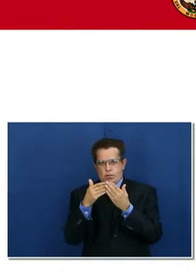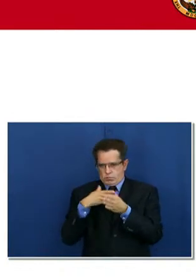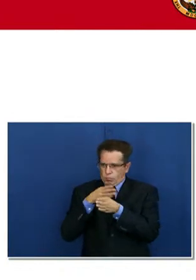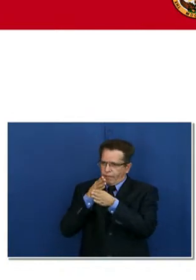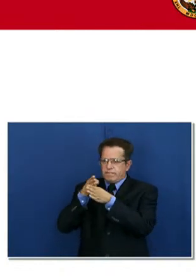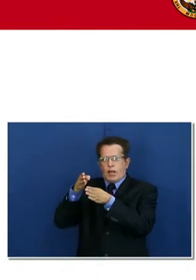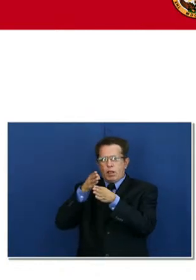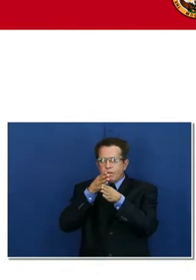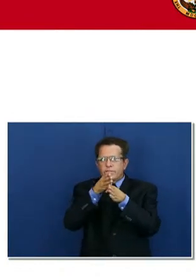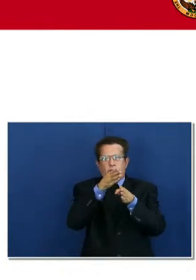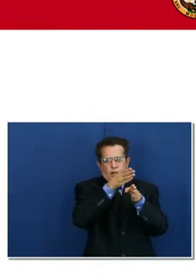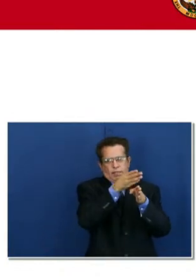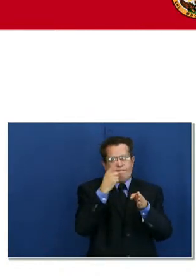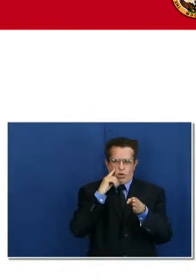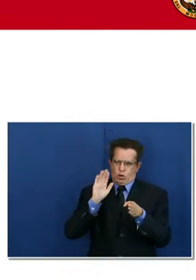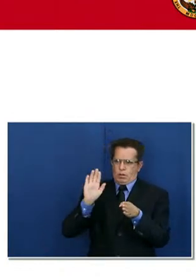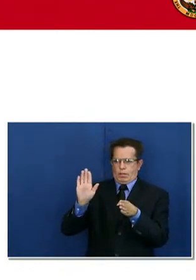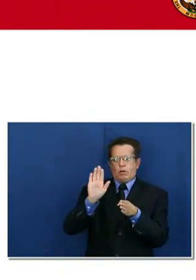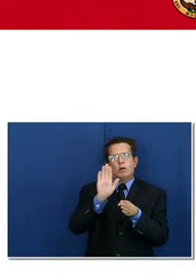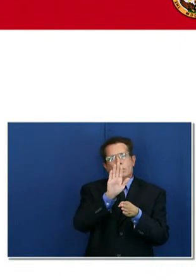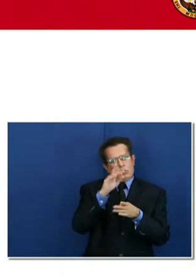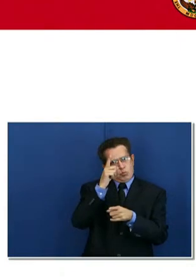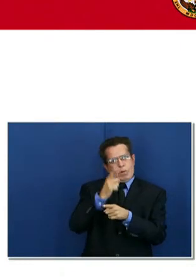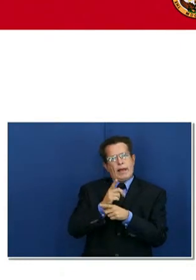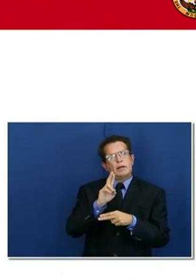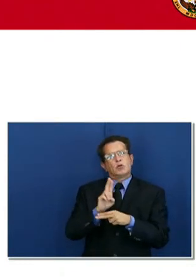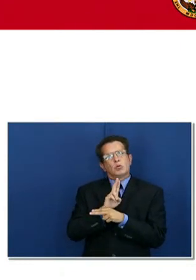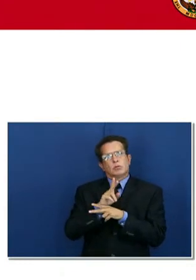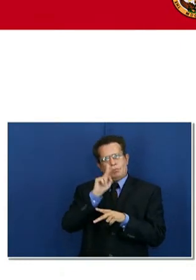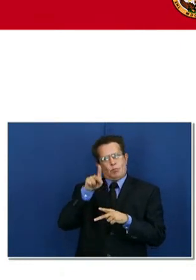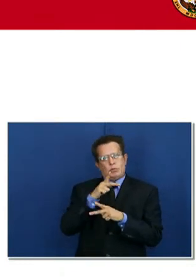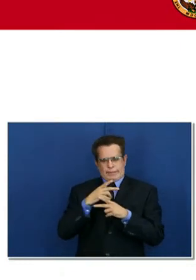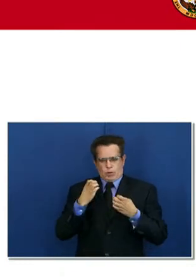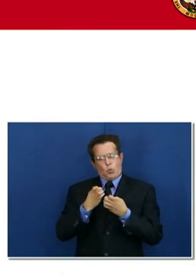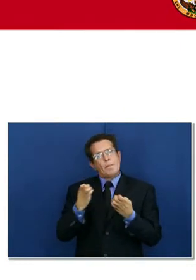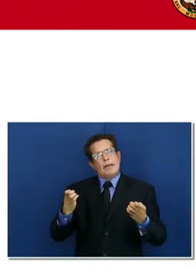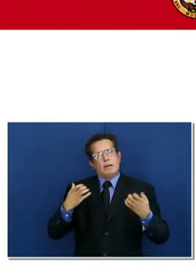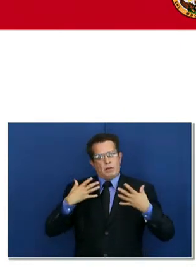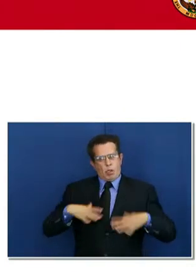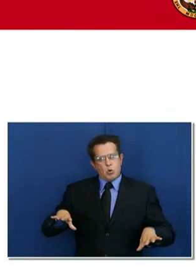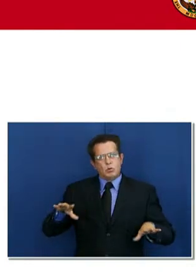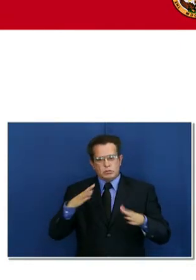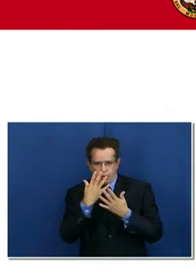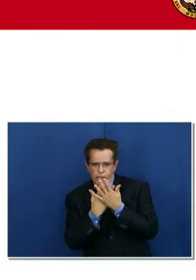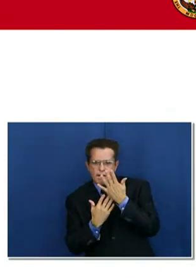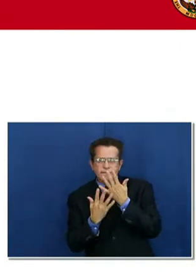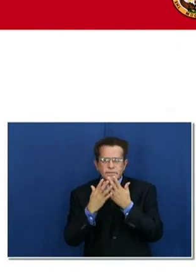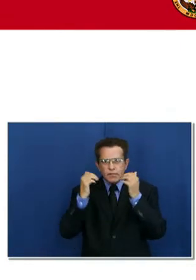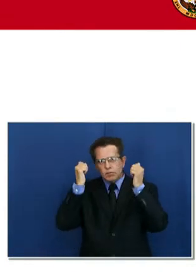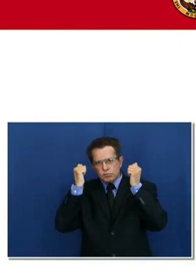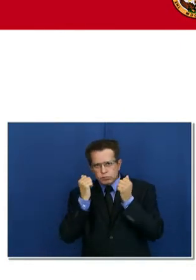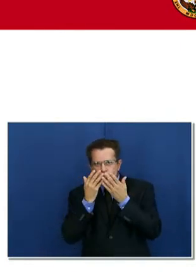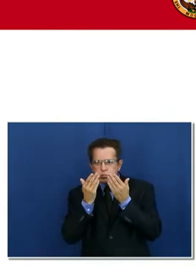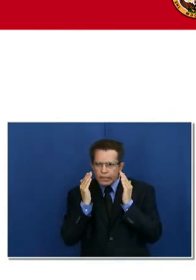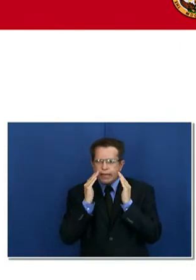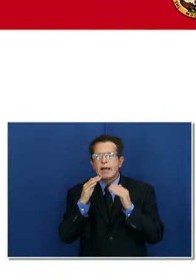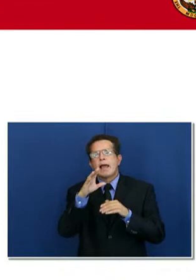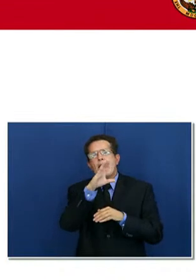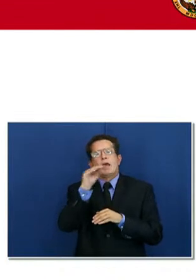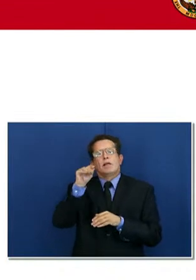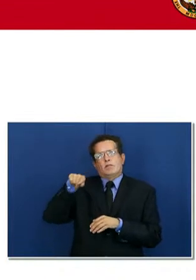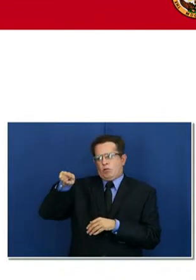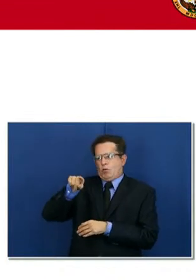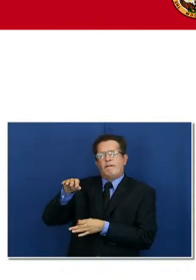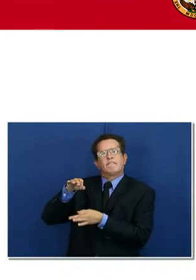crafted related to the proper use of personal protective equipment, also the ingress as well as egress of